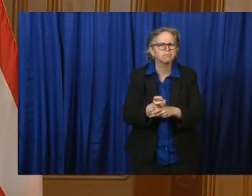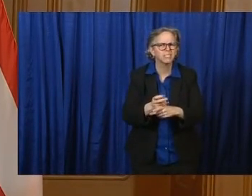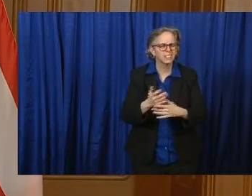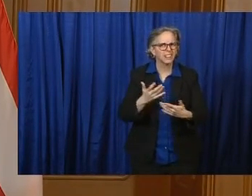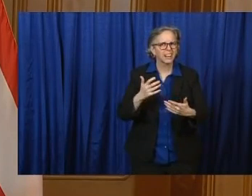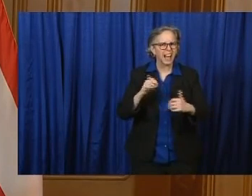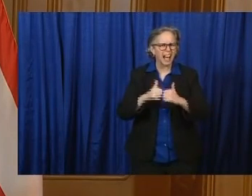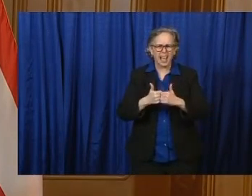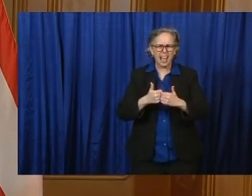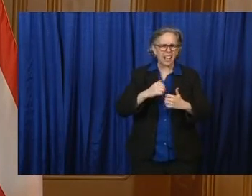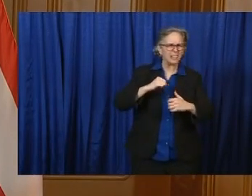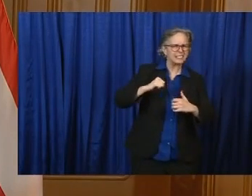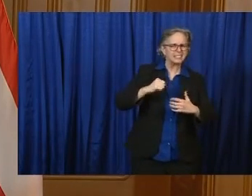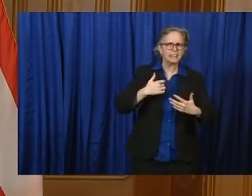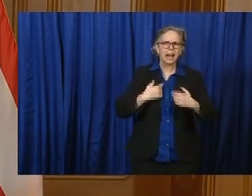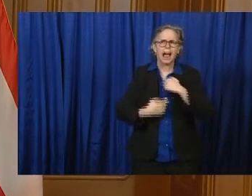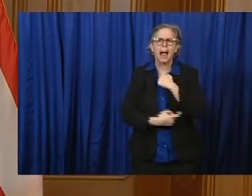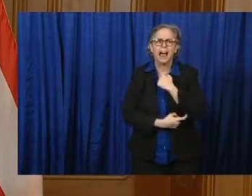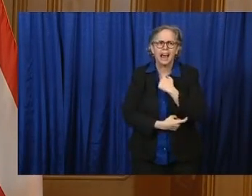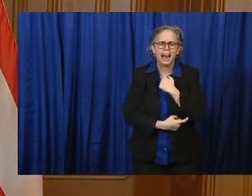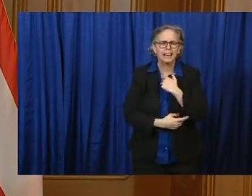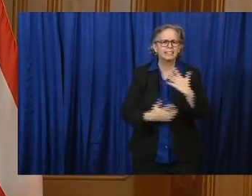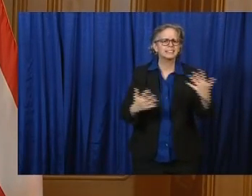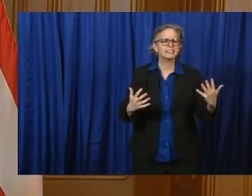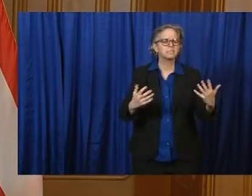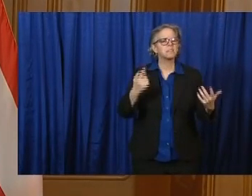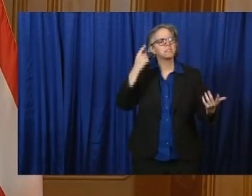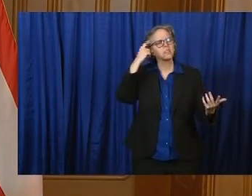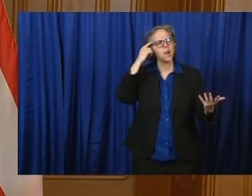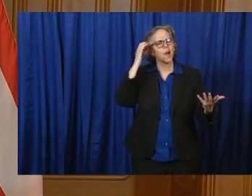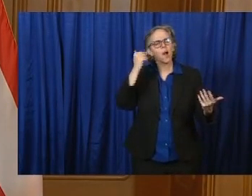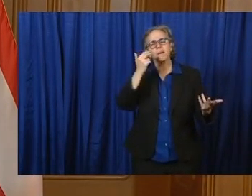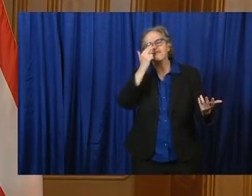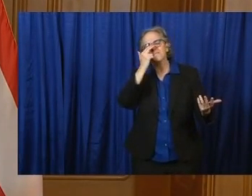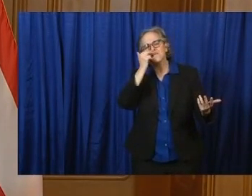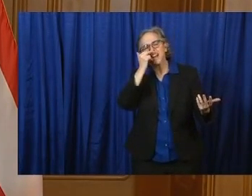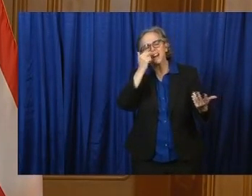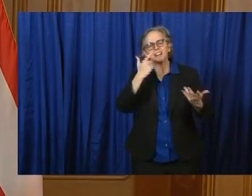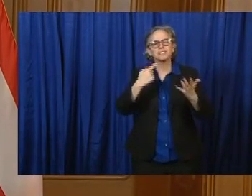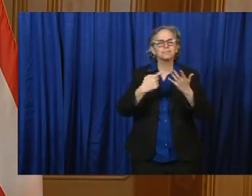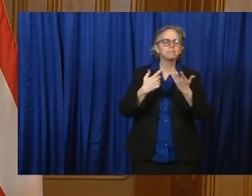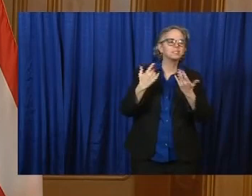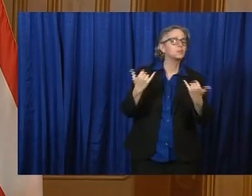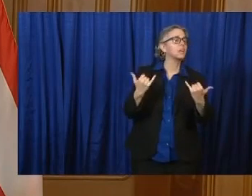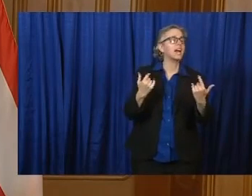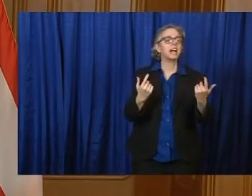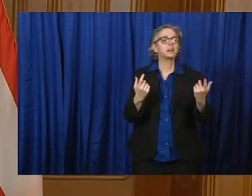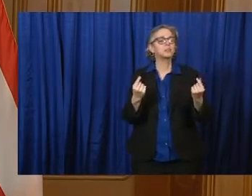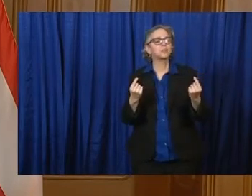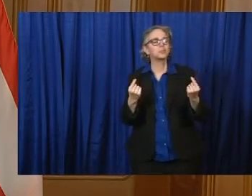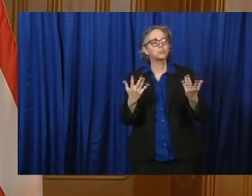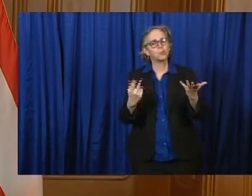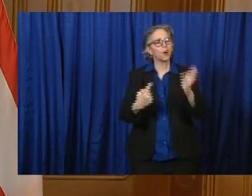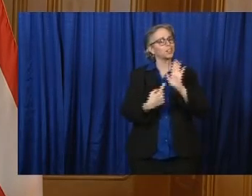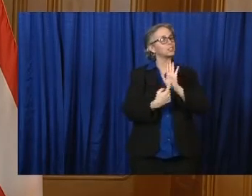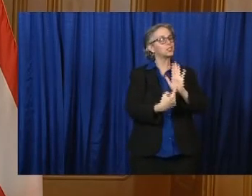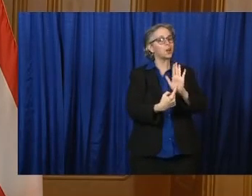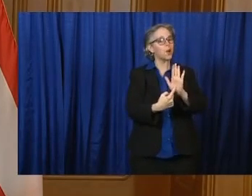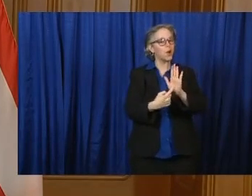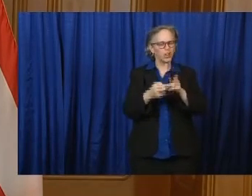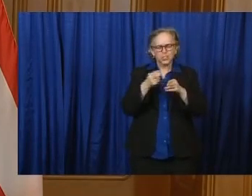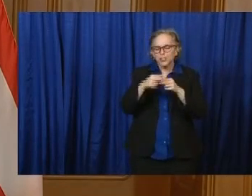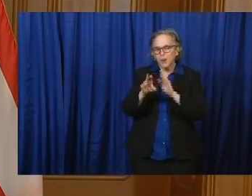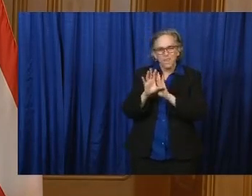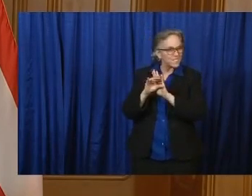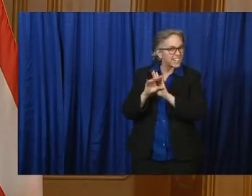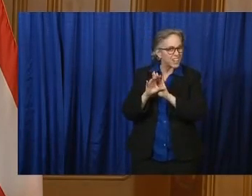a challenging thing, so we thought we'd have a little fun today. We want to show a video of